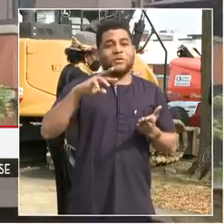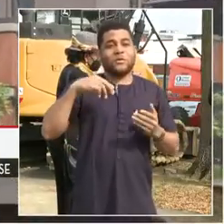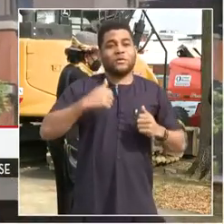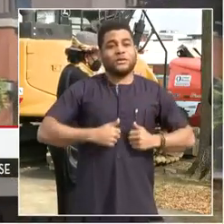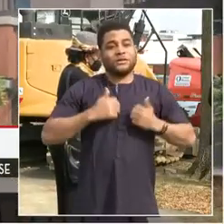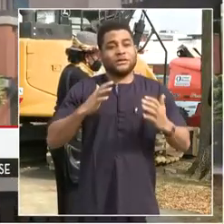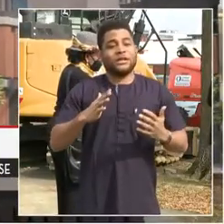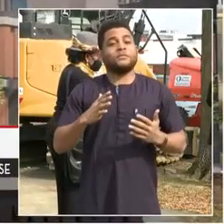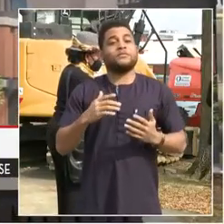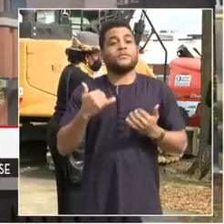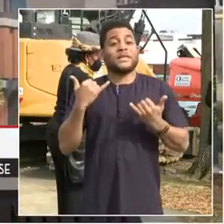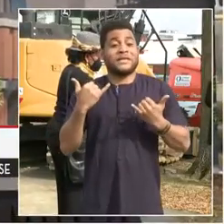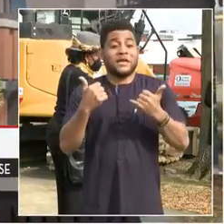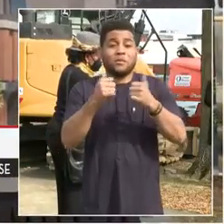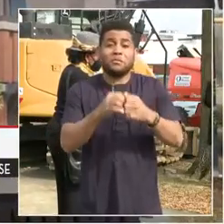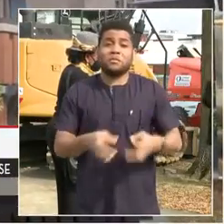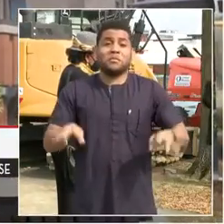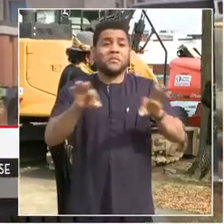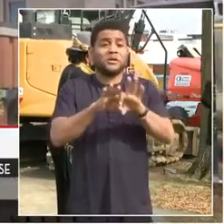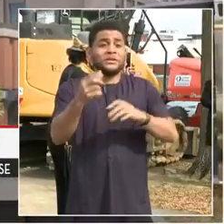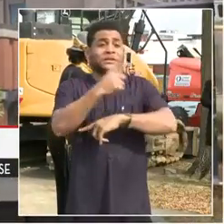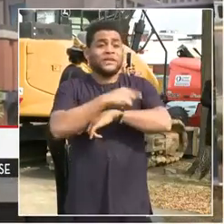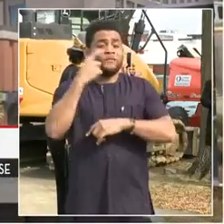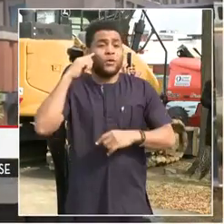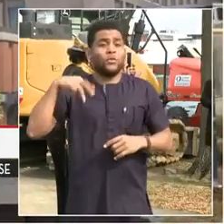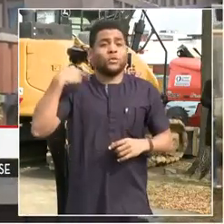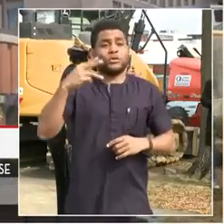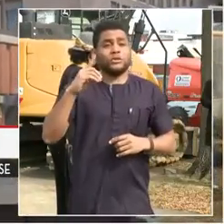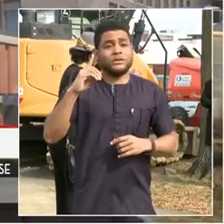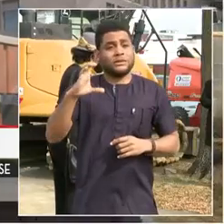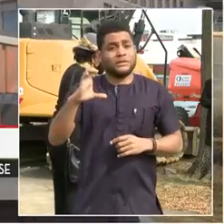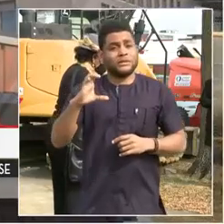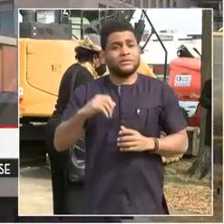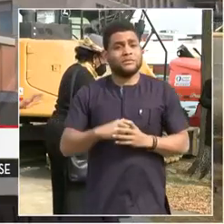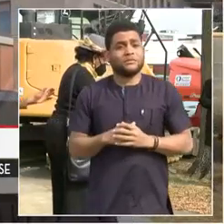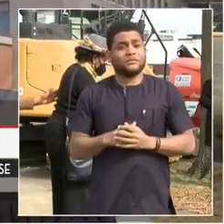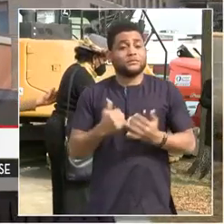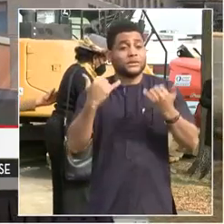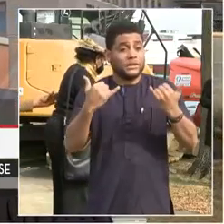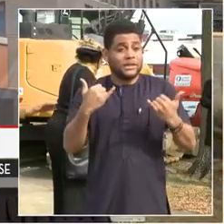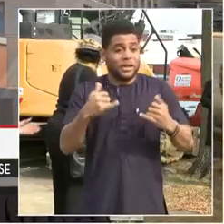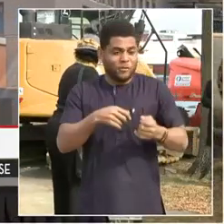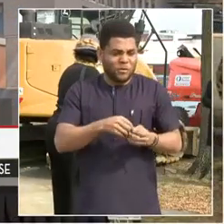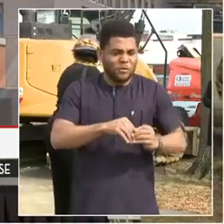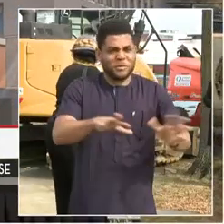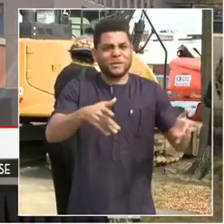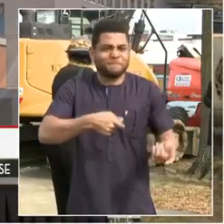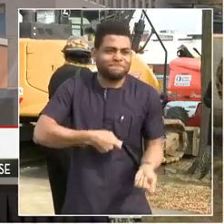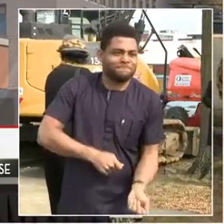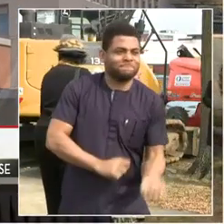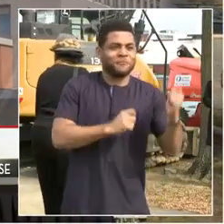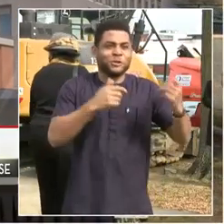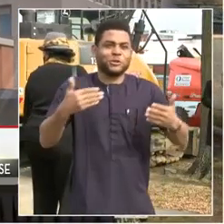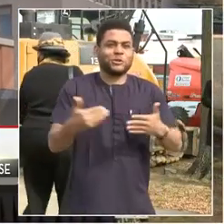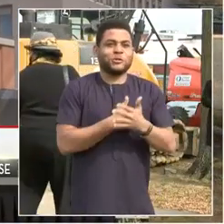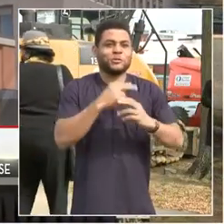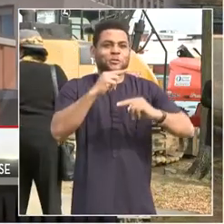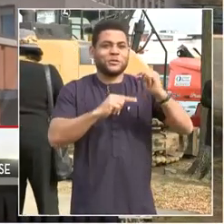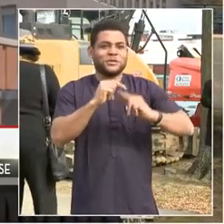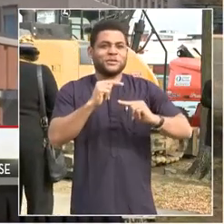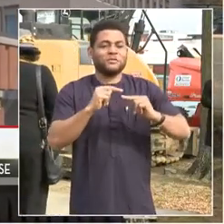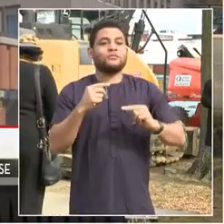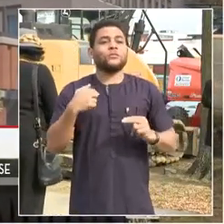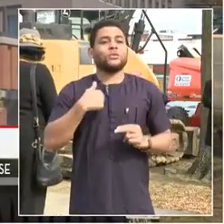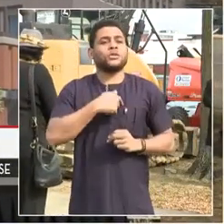for healthcare in our nation's capital. As we break ground on this new facility, let us recognize this moment of